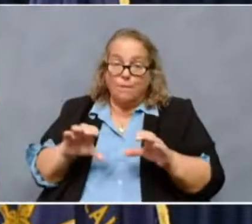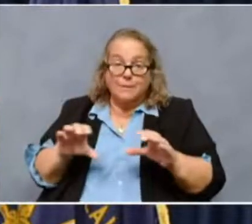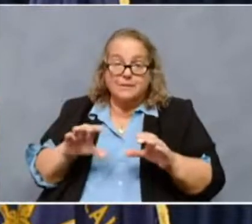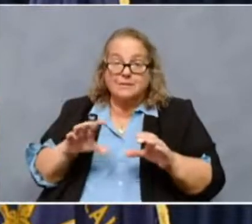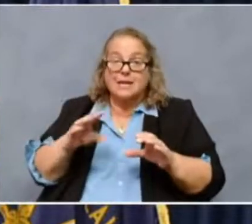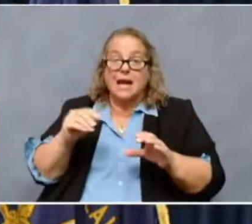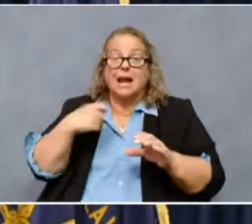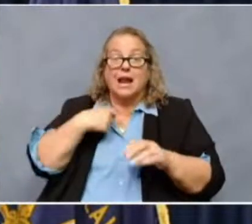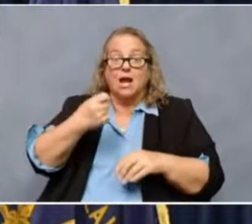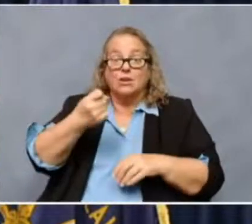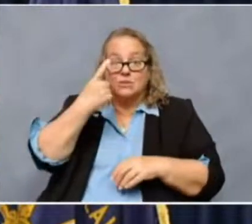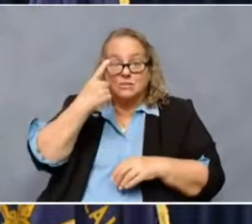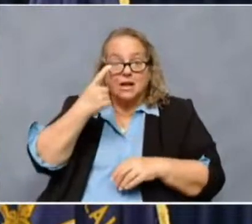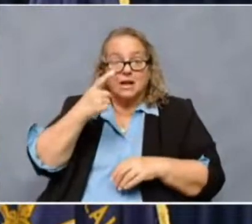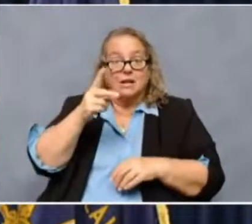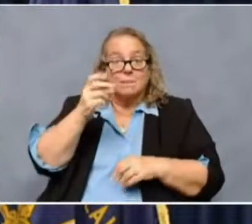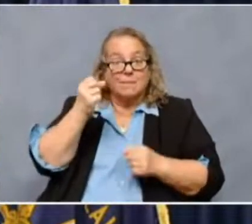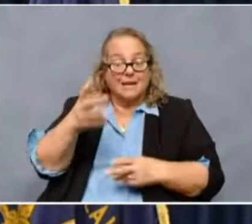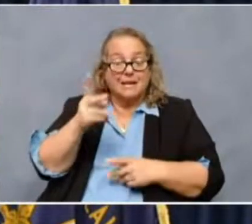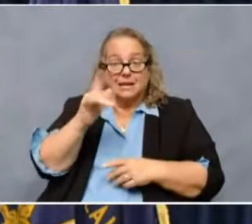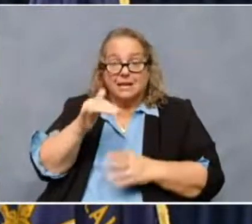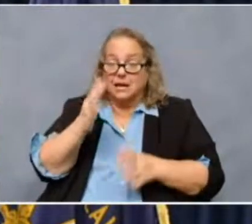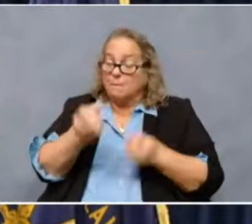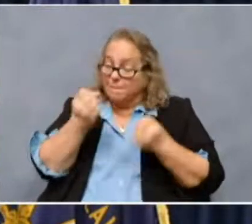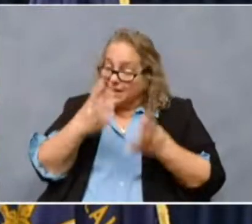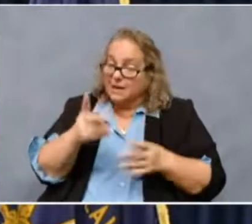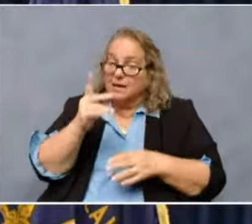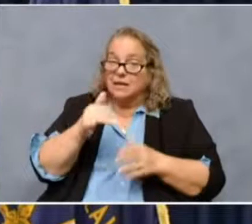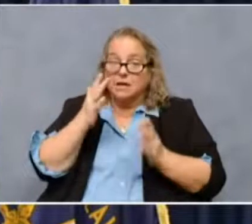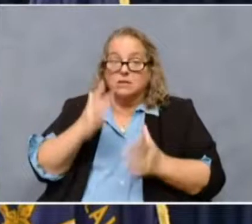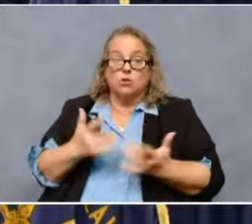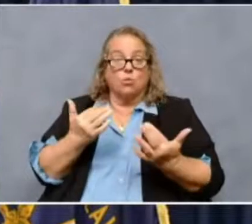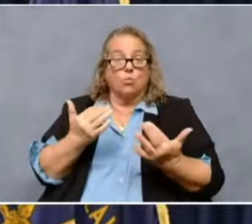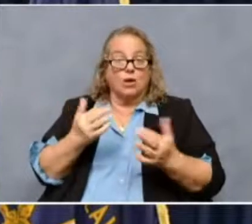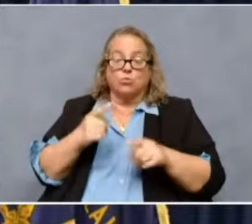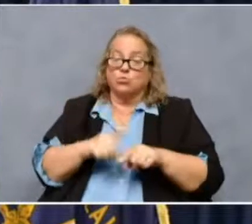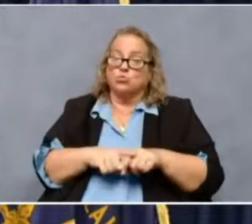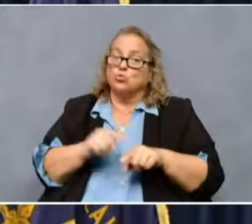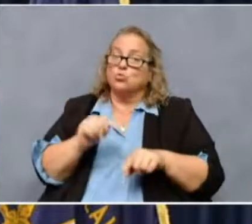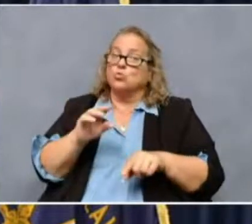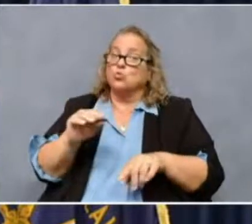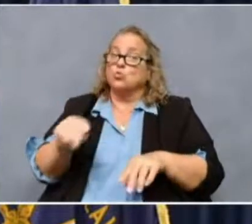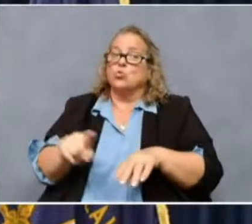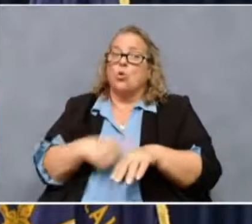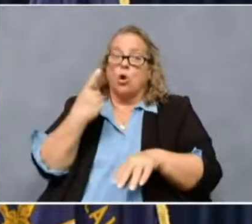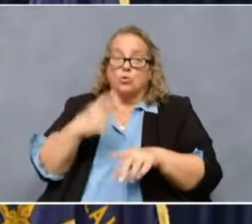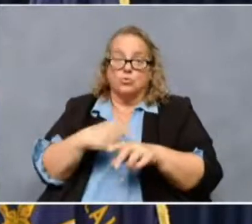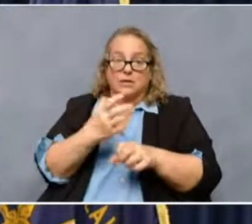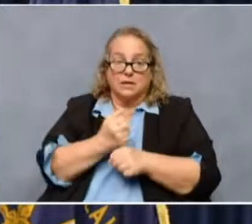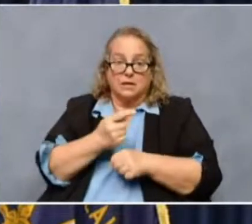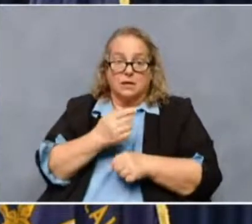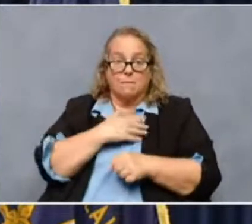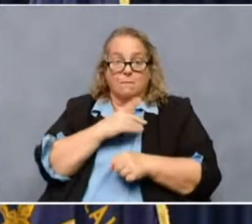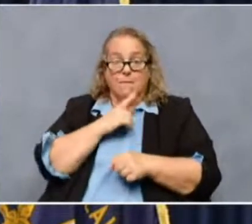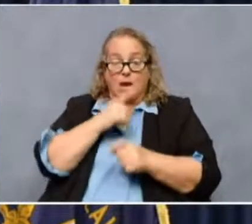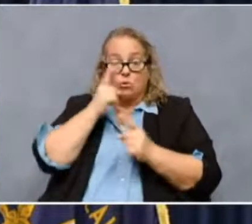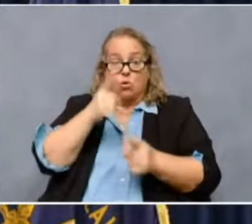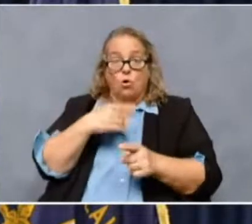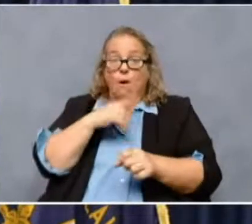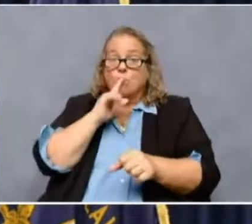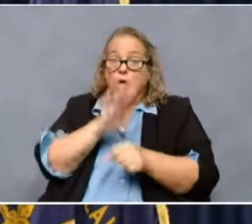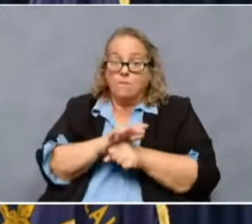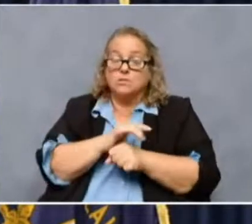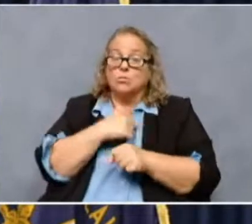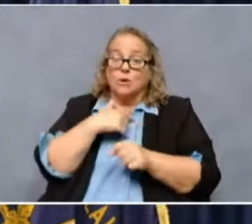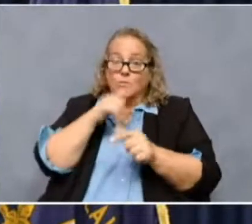waited, many Kentuckians have waited far, far too long. My goal, my promise is that we will continue to work